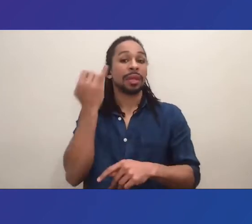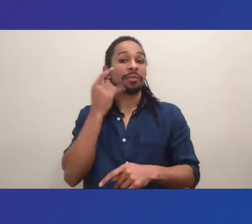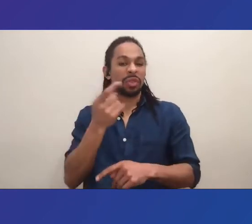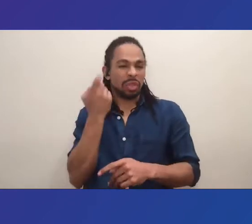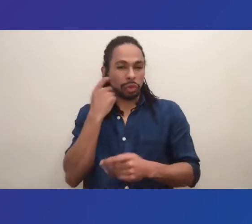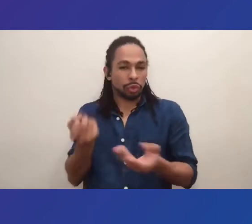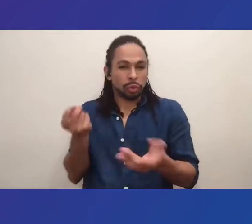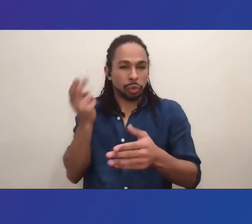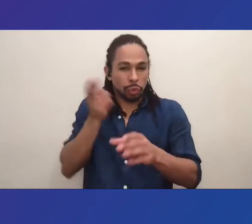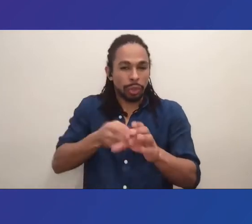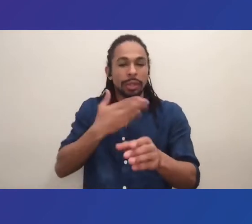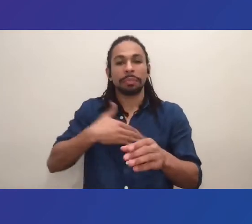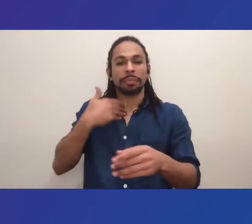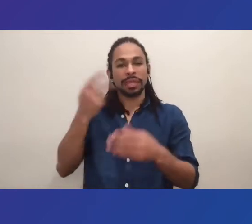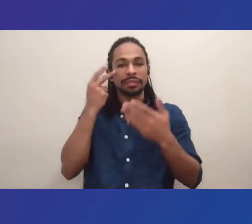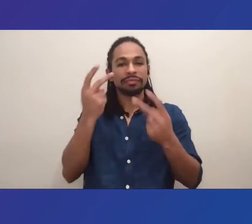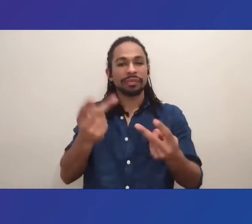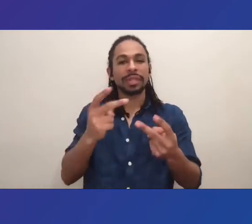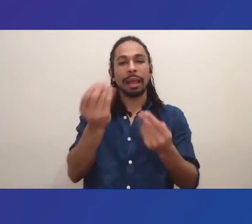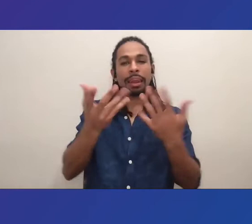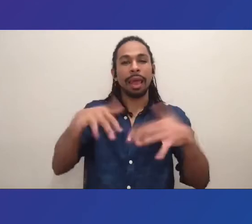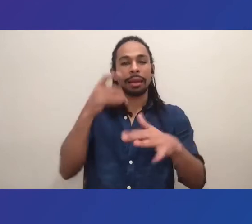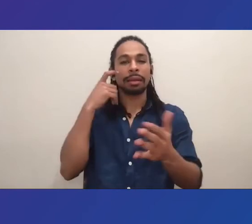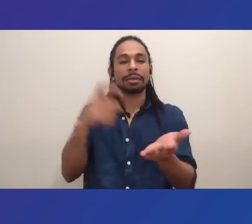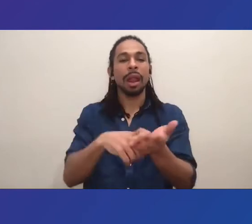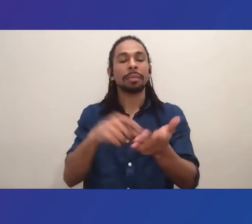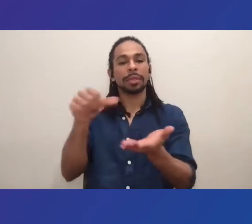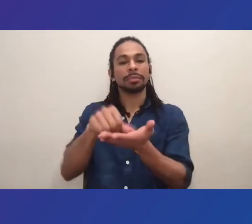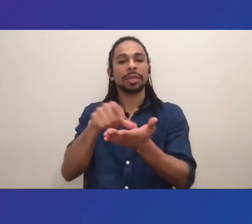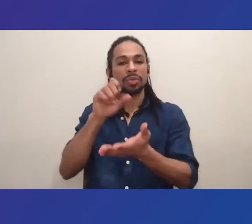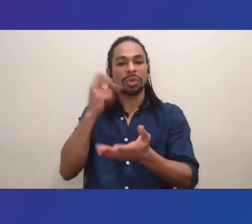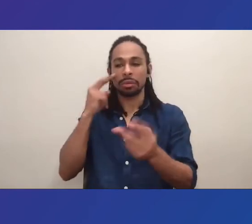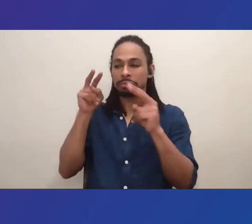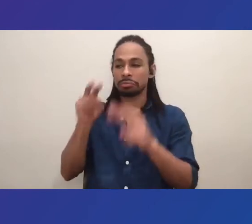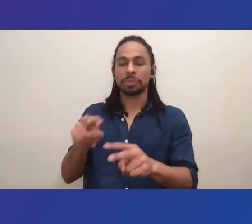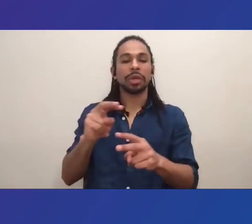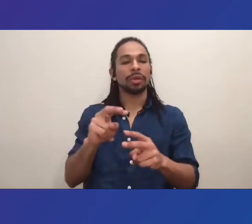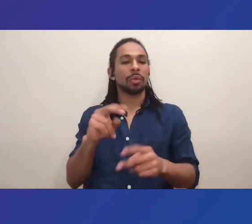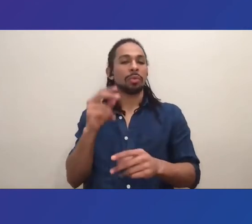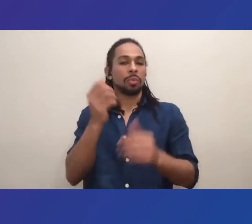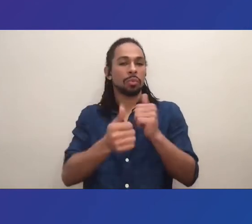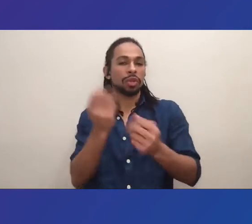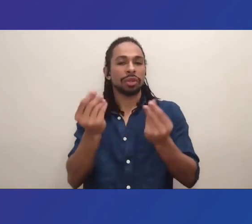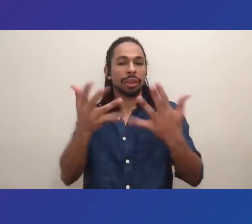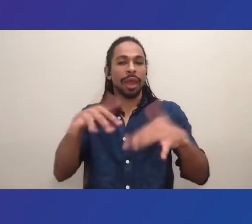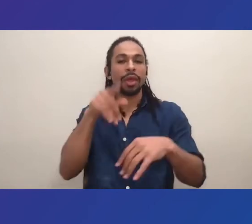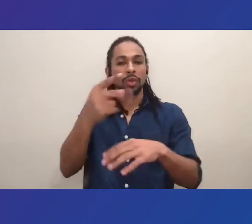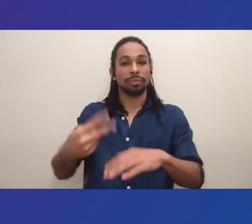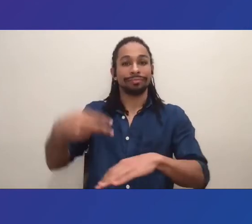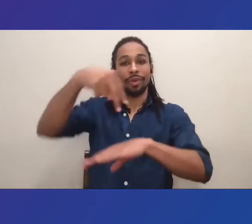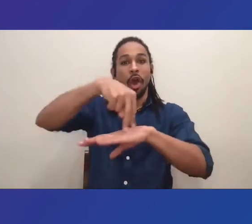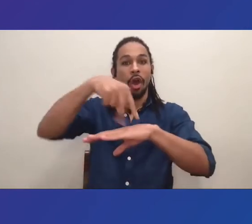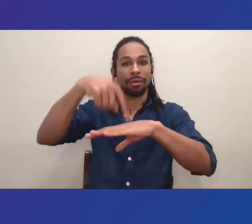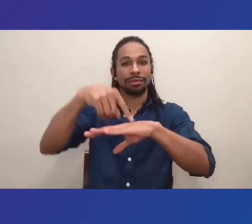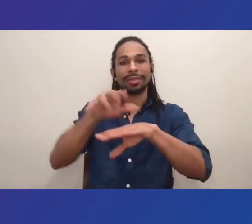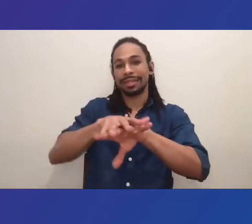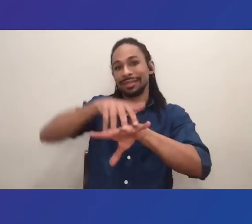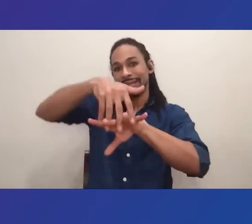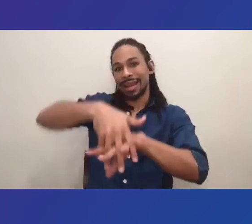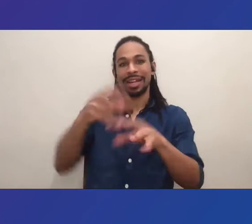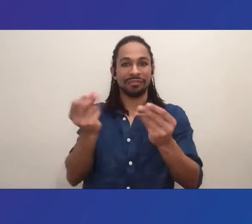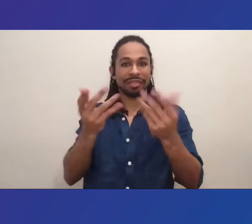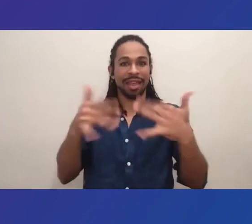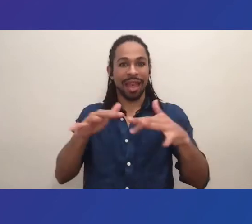the agenda page and lift up the indigenous lands you are currently on in the chat. I would like to start us with a moment